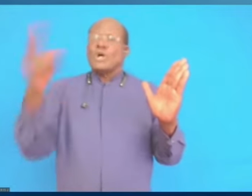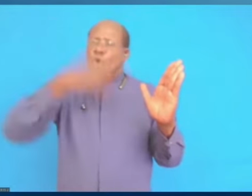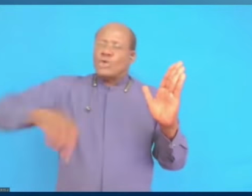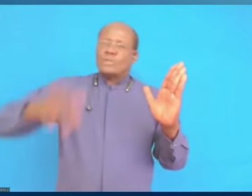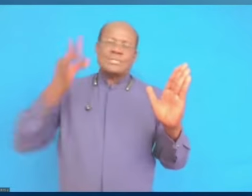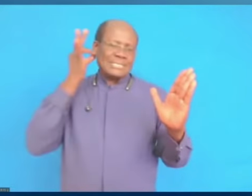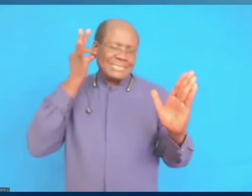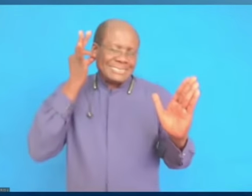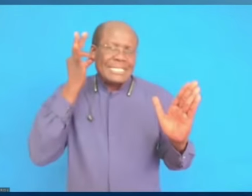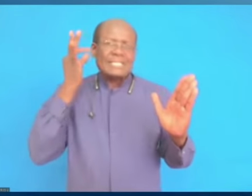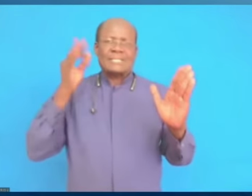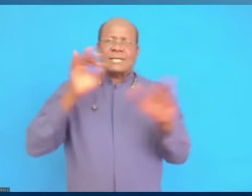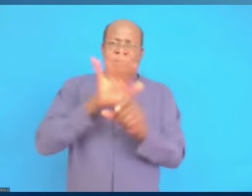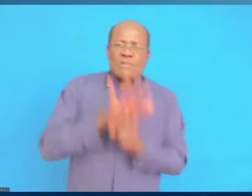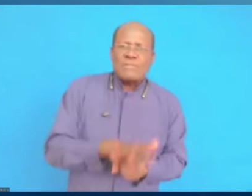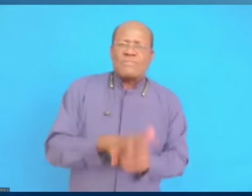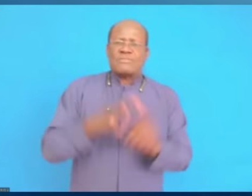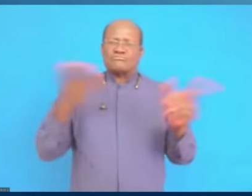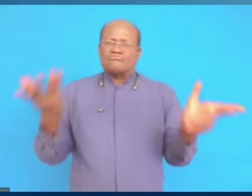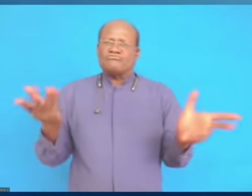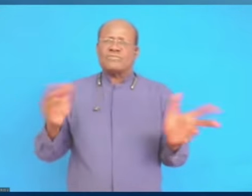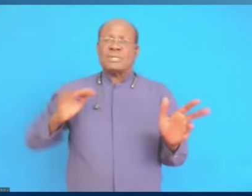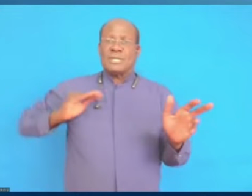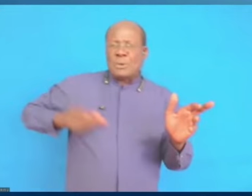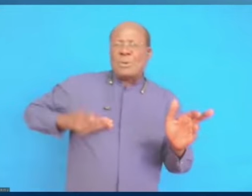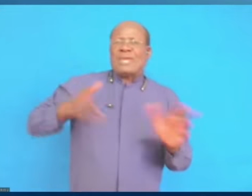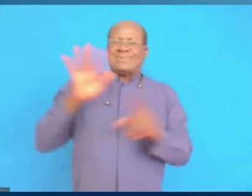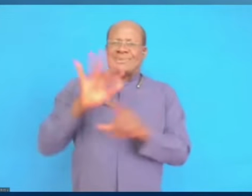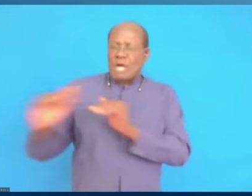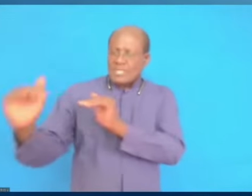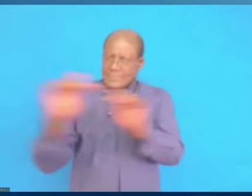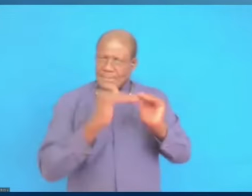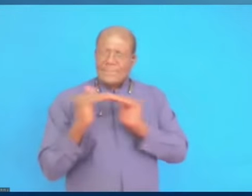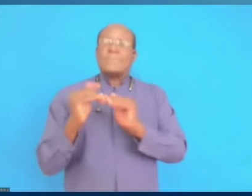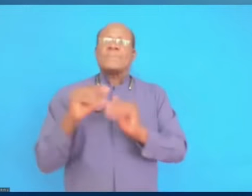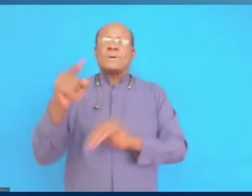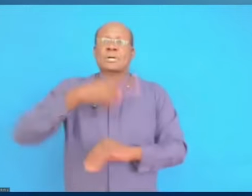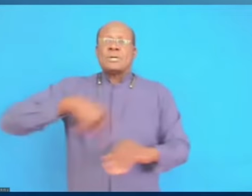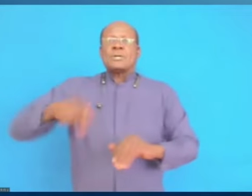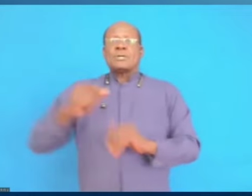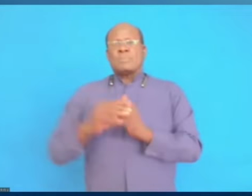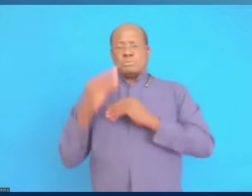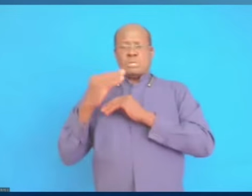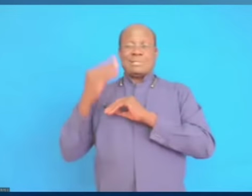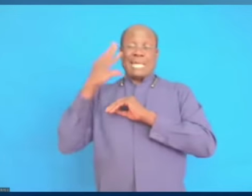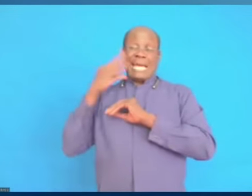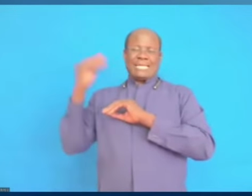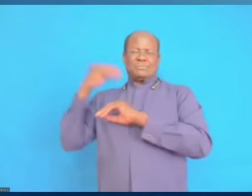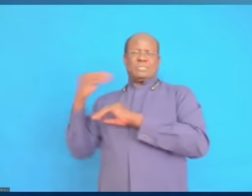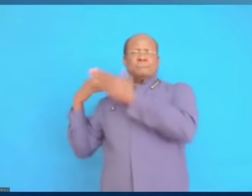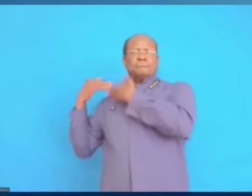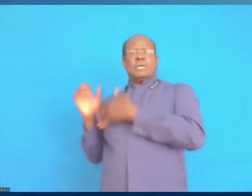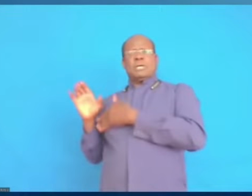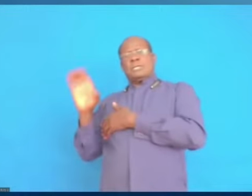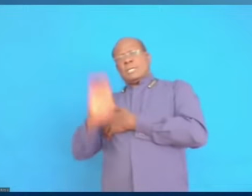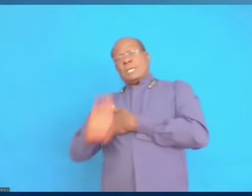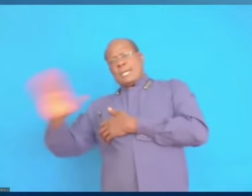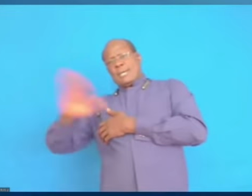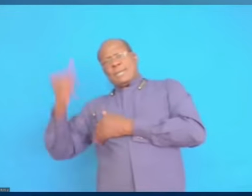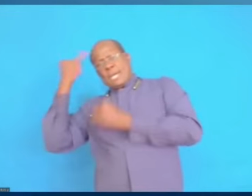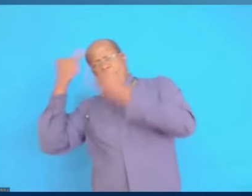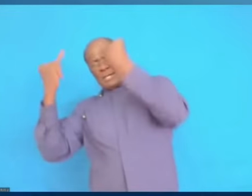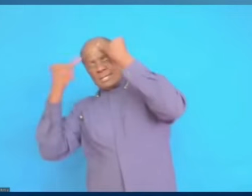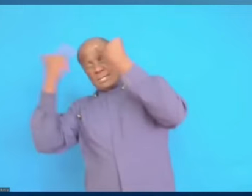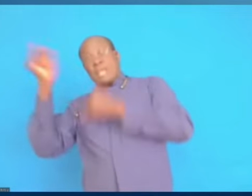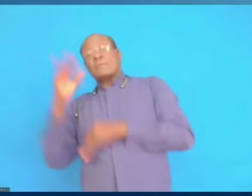these. The CTU remains committed to lending its 18 years of experience with the Caribbean IGF to further the internet governance agenda